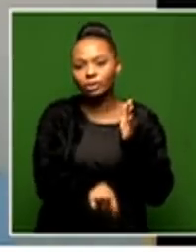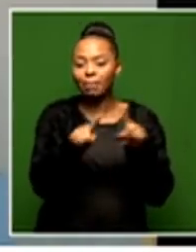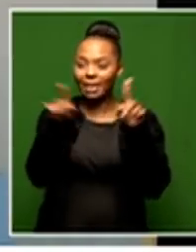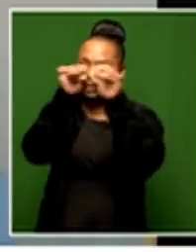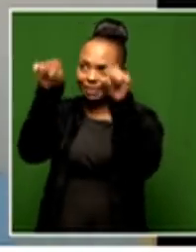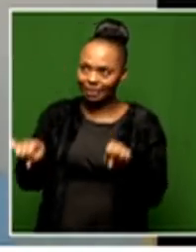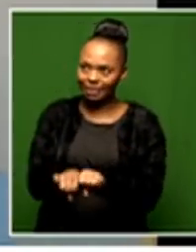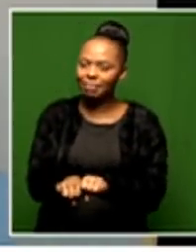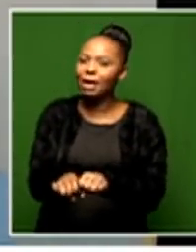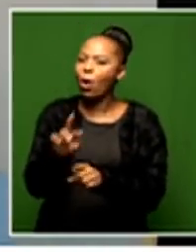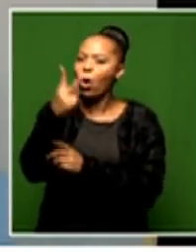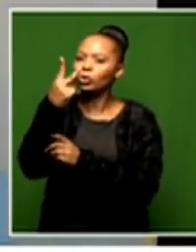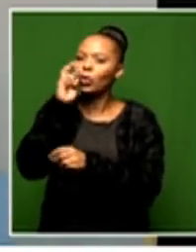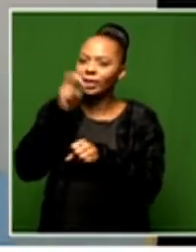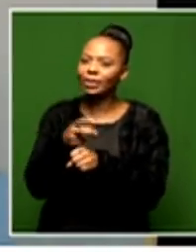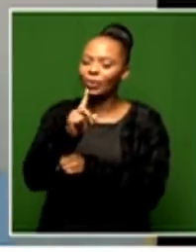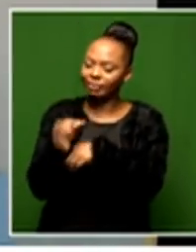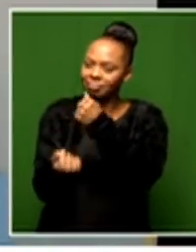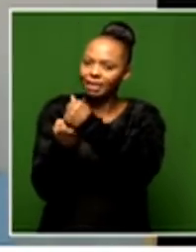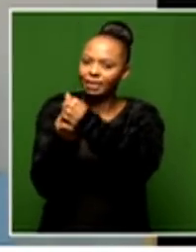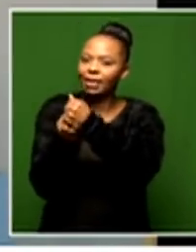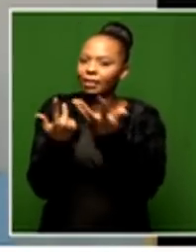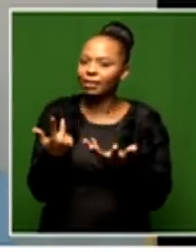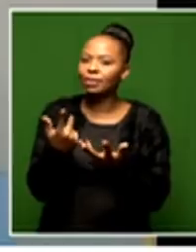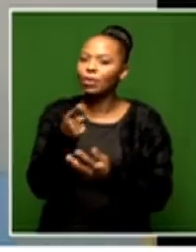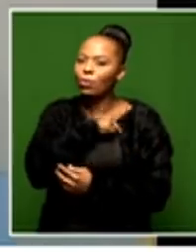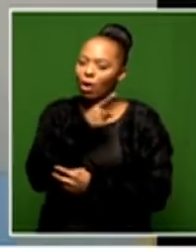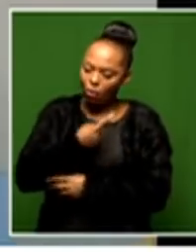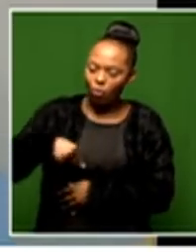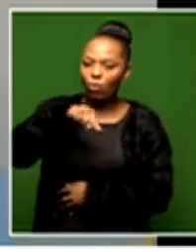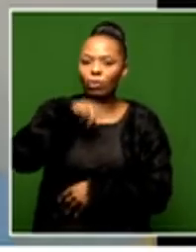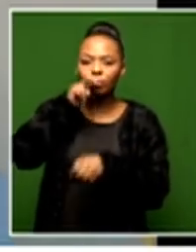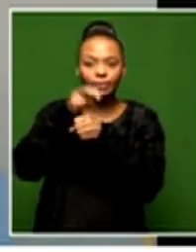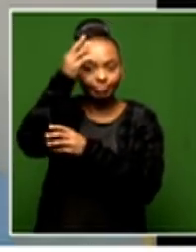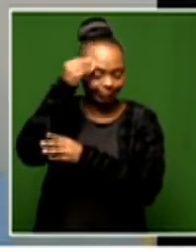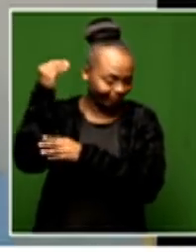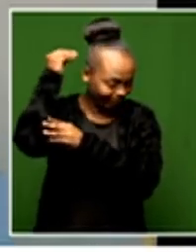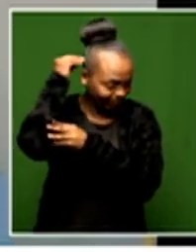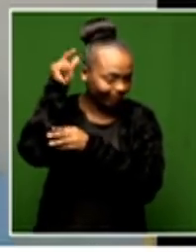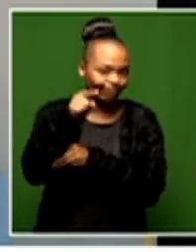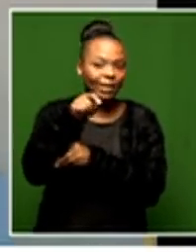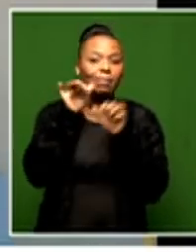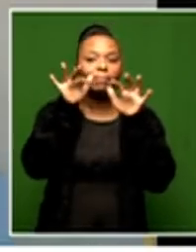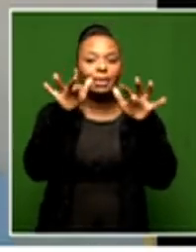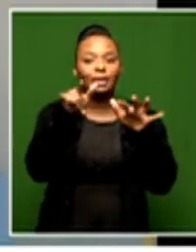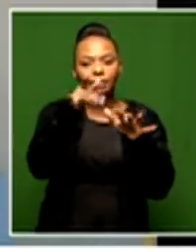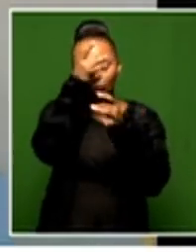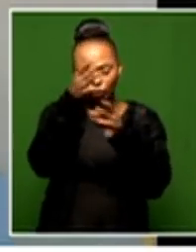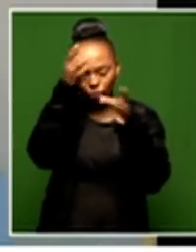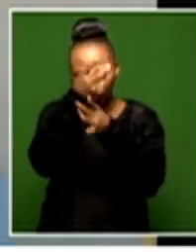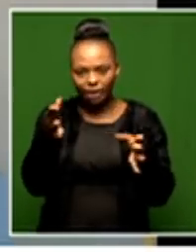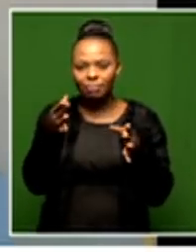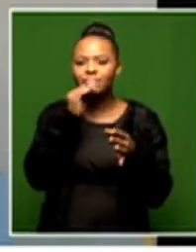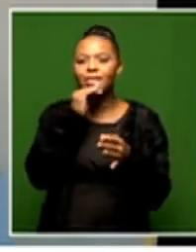does need to be maintained. That said, I think we all realize it's public domain information now that there have been